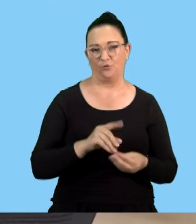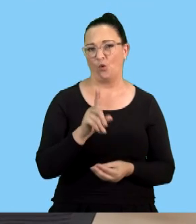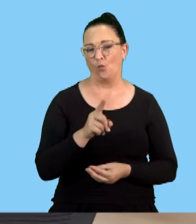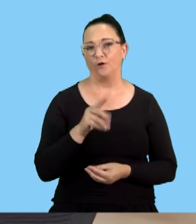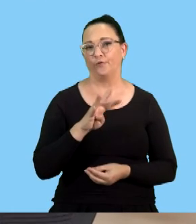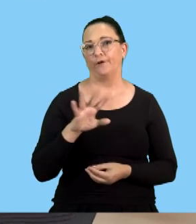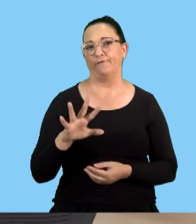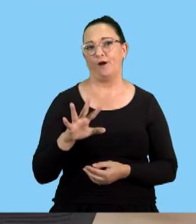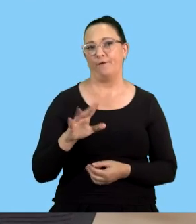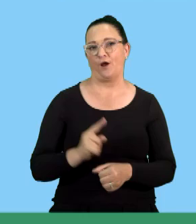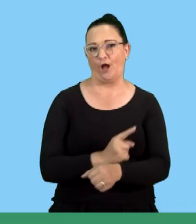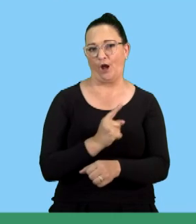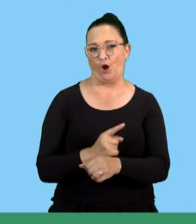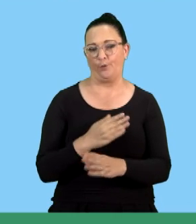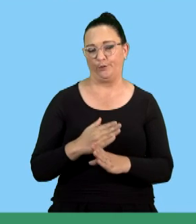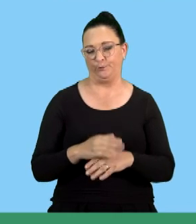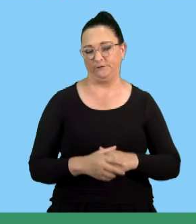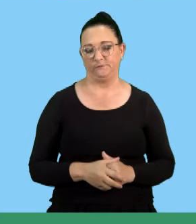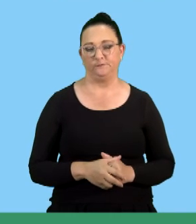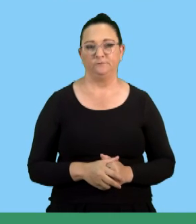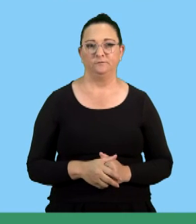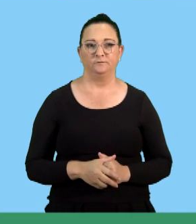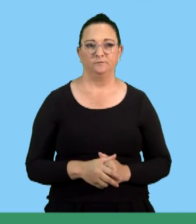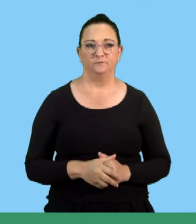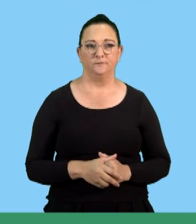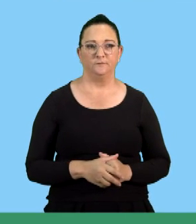for what? For 45,